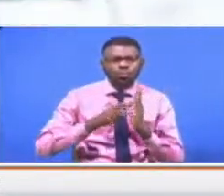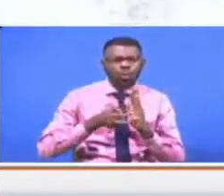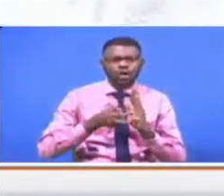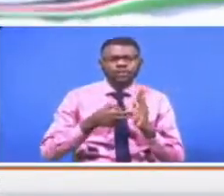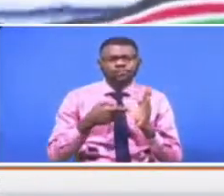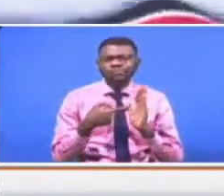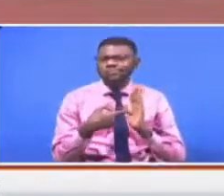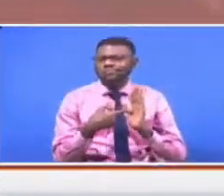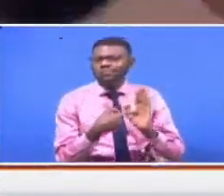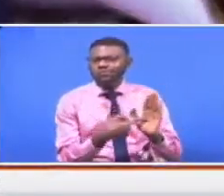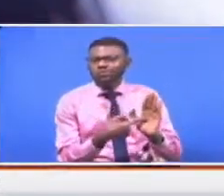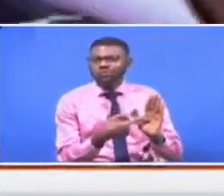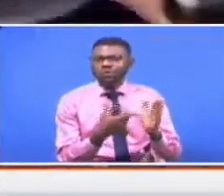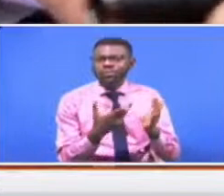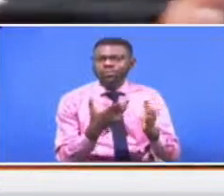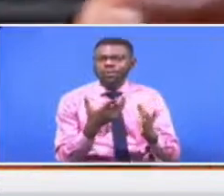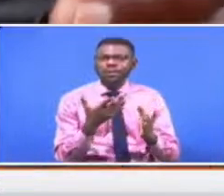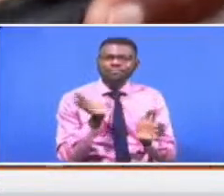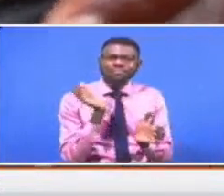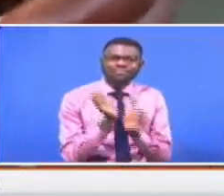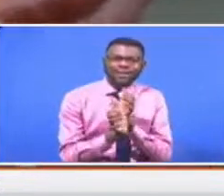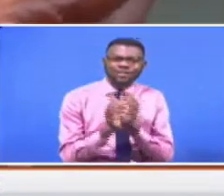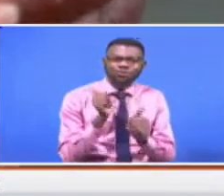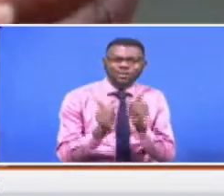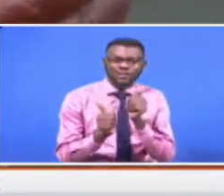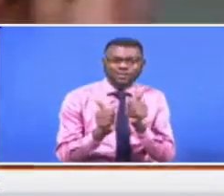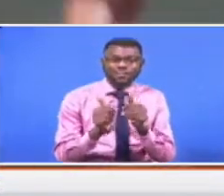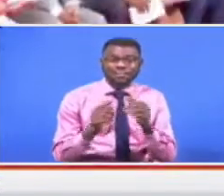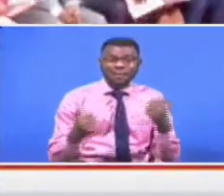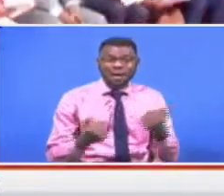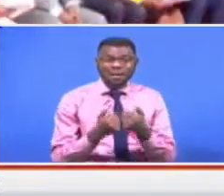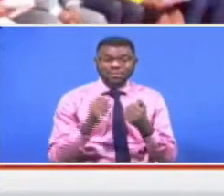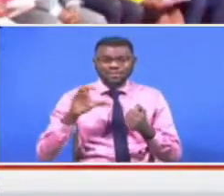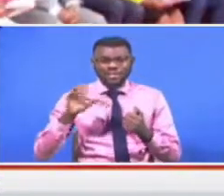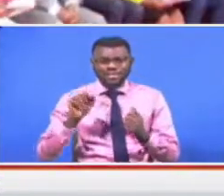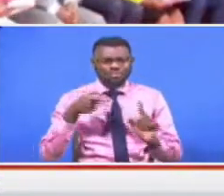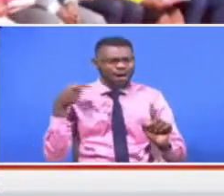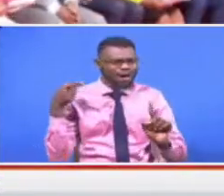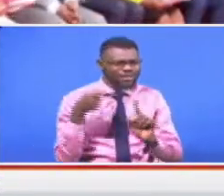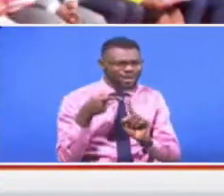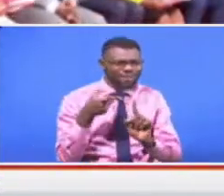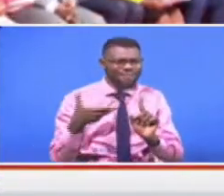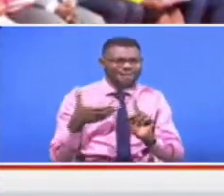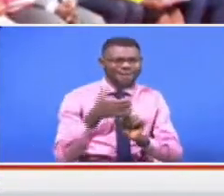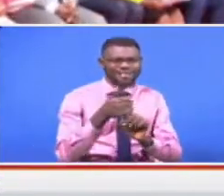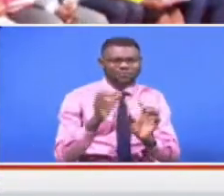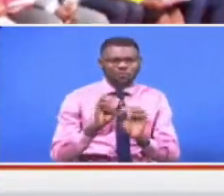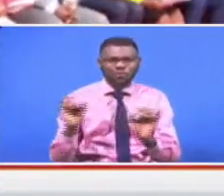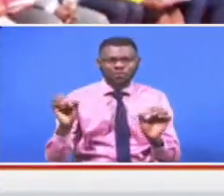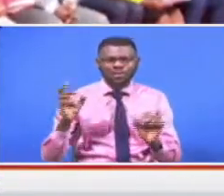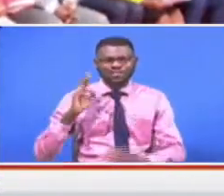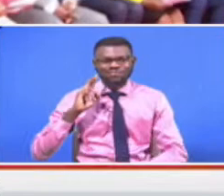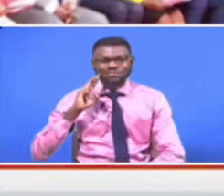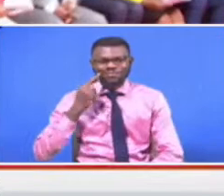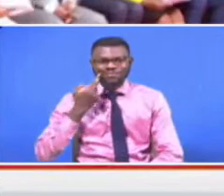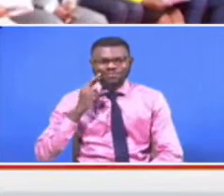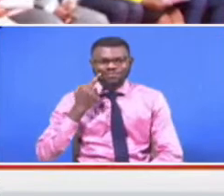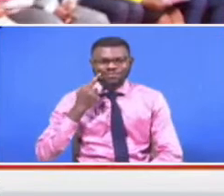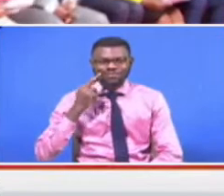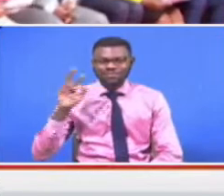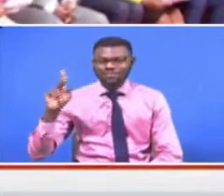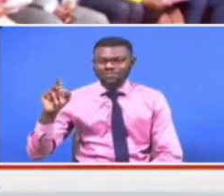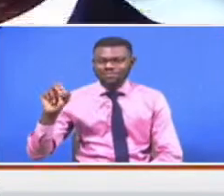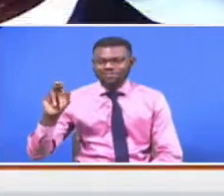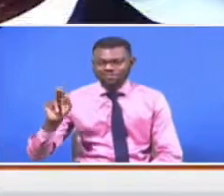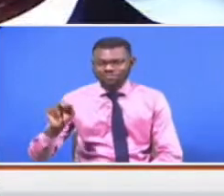what action will be taken if CSs failed to meet their targets. Rita Tinina, KTN